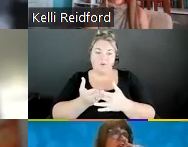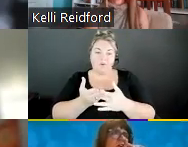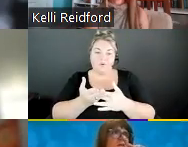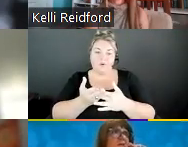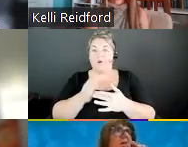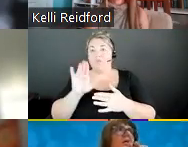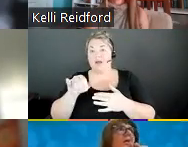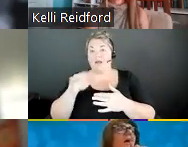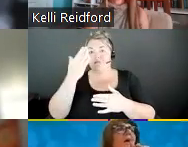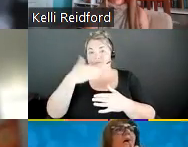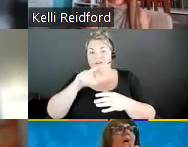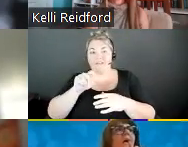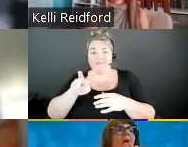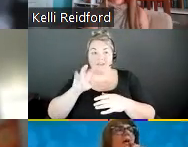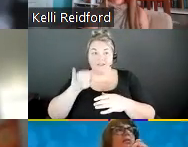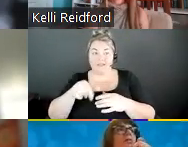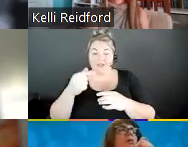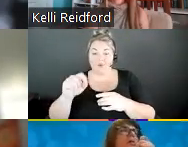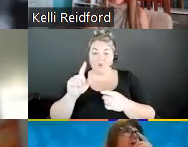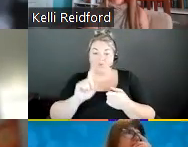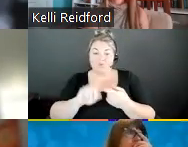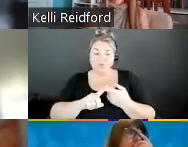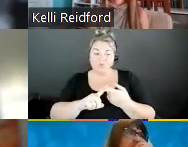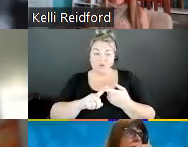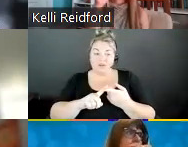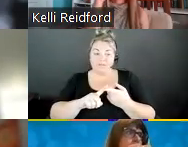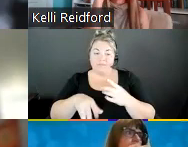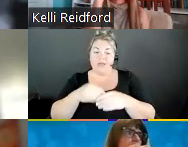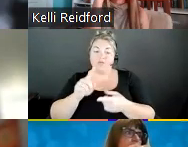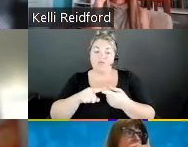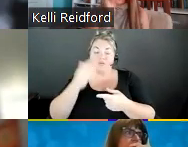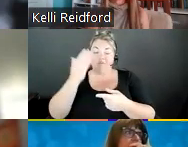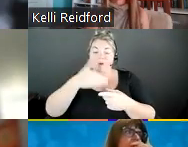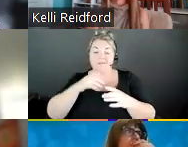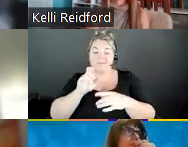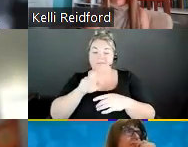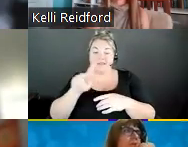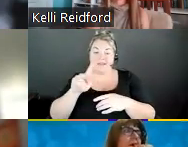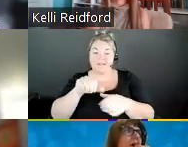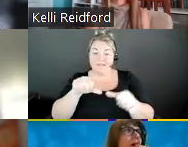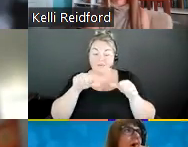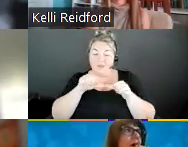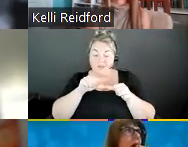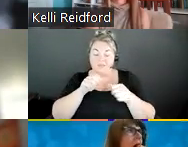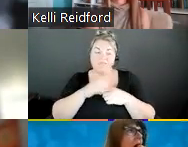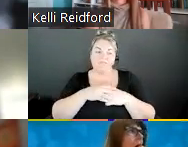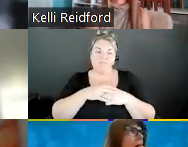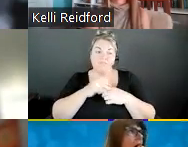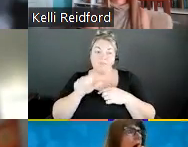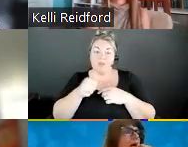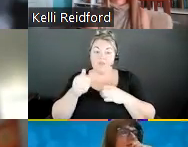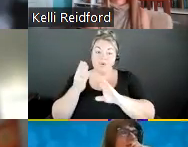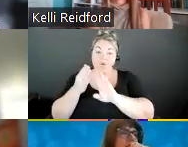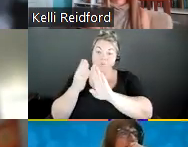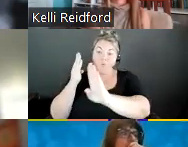by the front TV that goes to out to the front desk area. This the other wall of windows